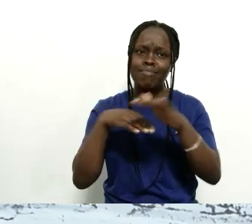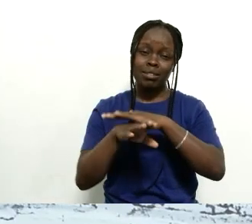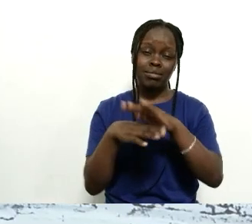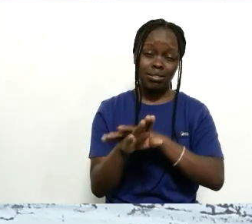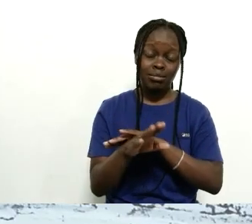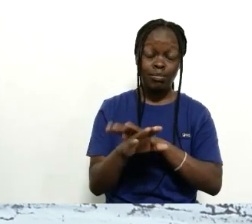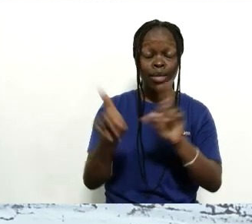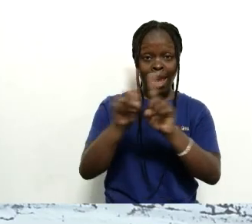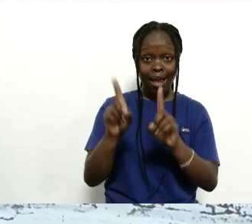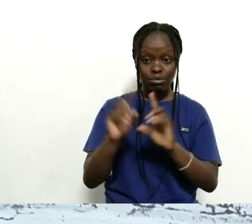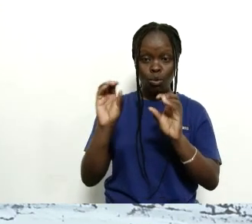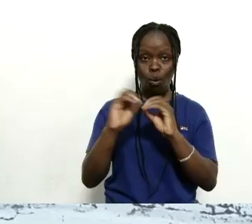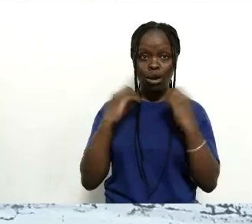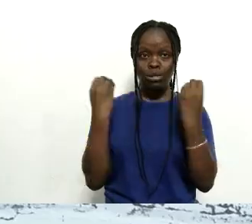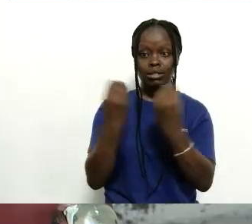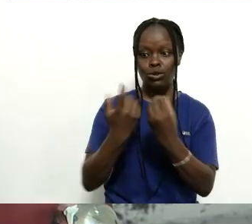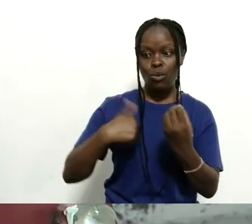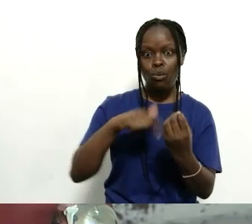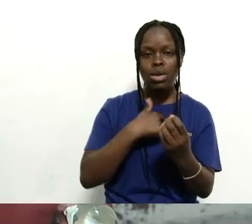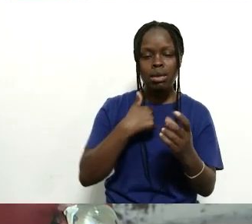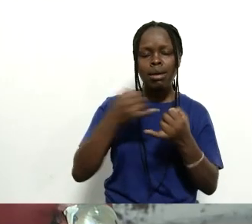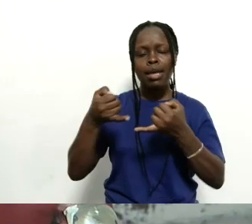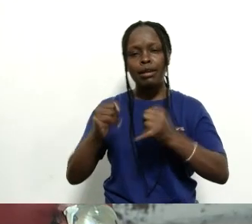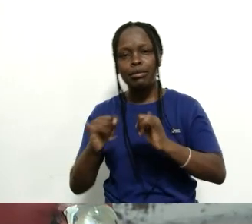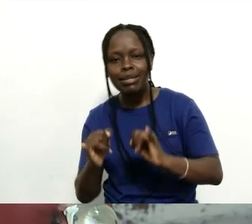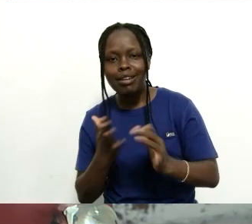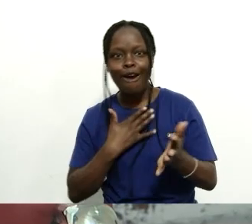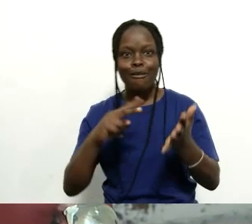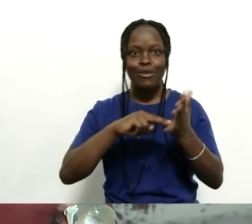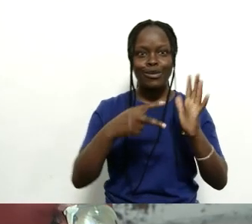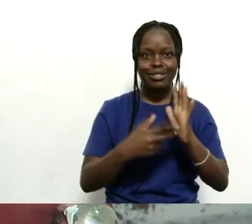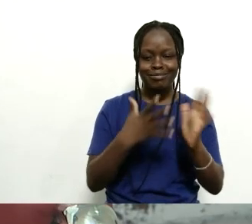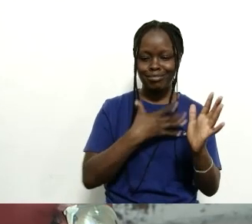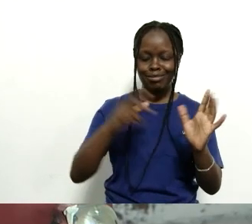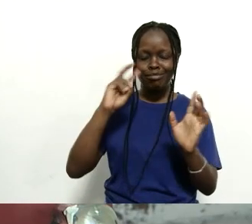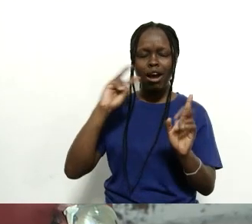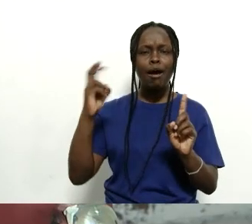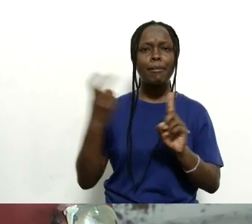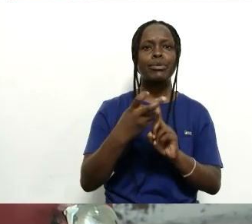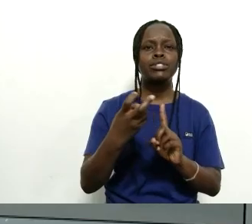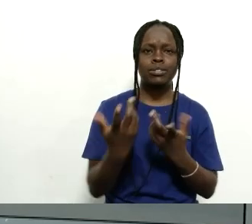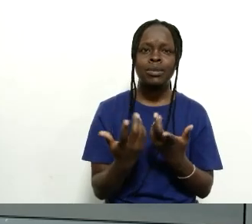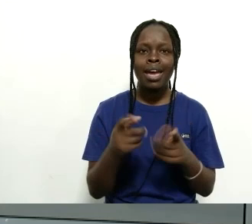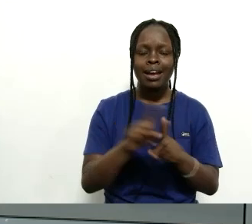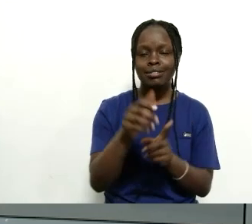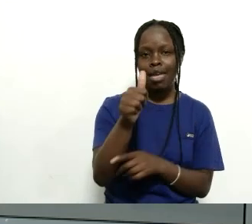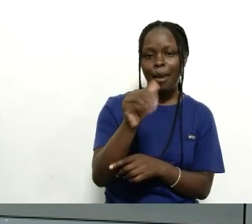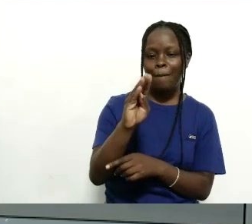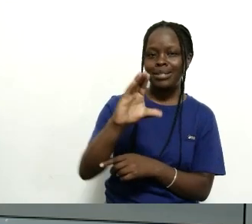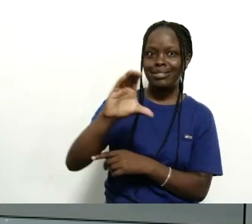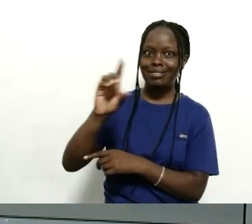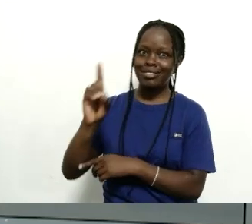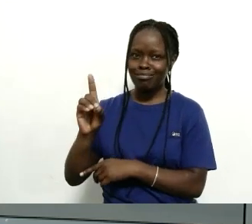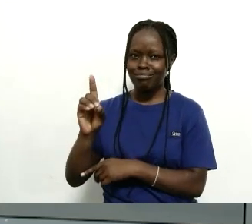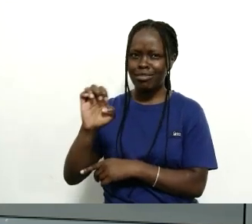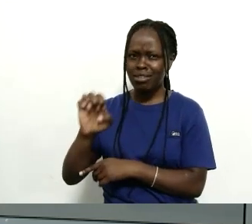shelf, the downloaded shelf, so that you can access that without connectivity. Maybe we can come to you, Danielle, and maybe share with us the Ubongo perspective in